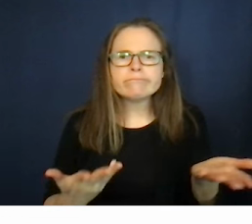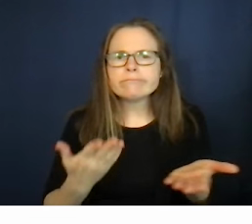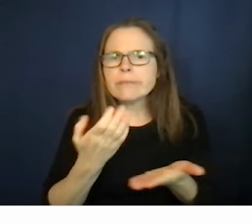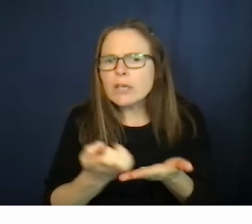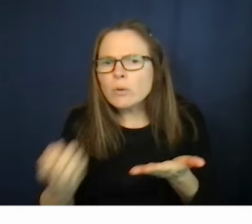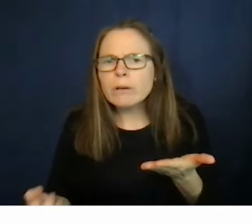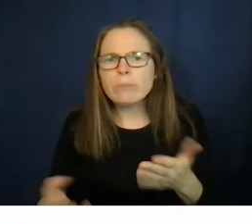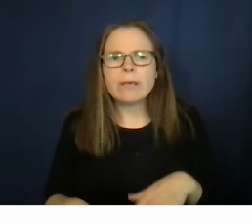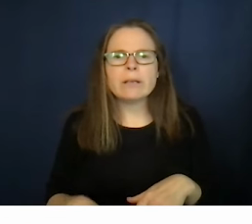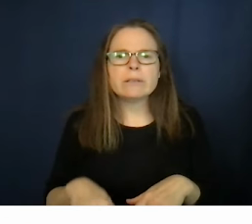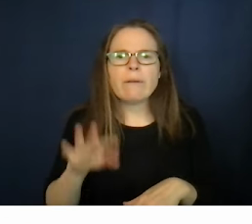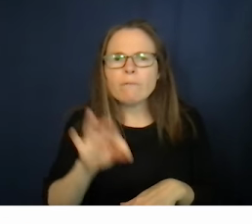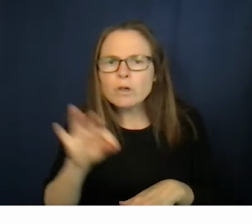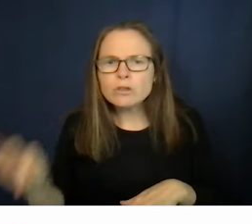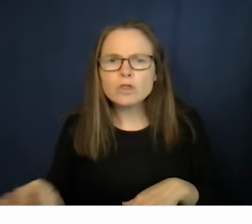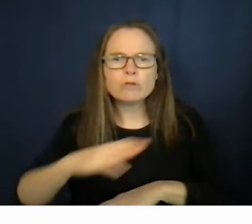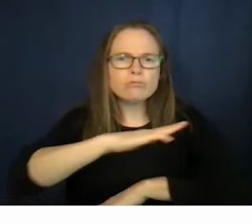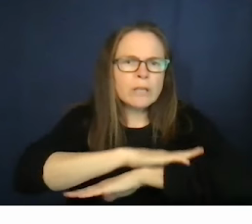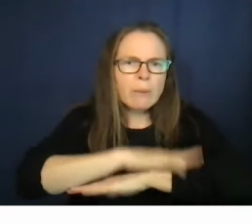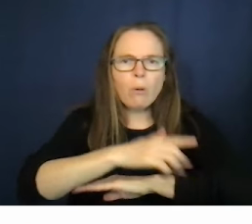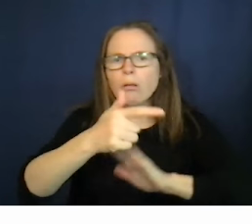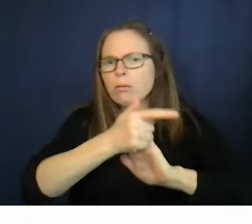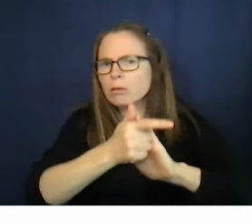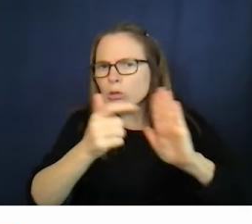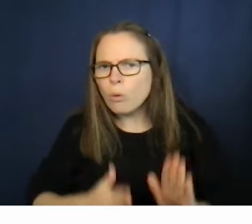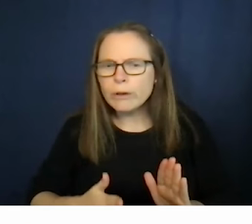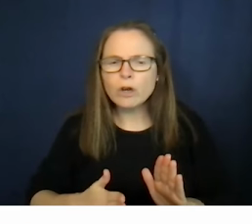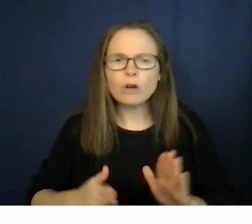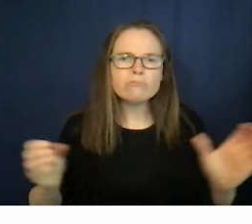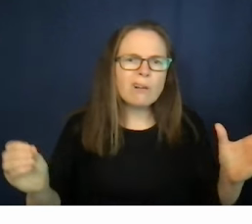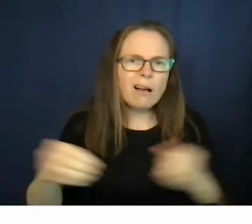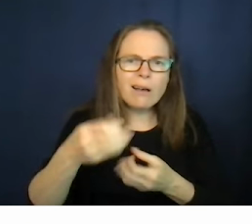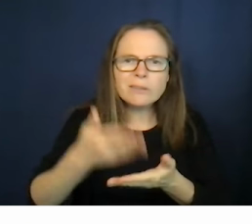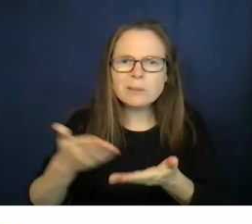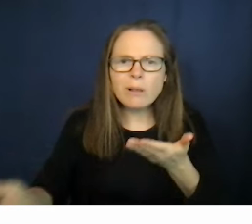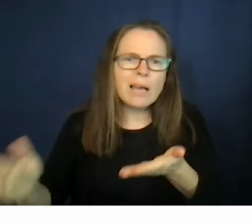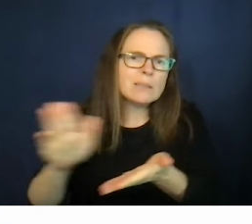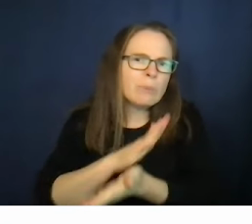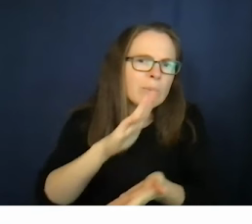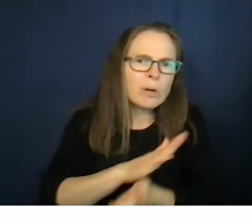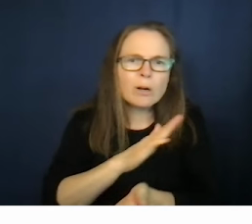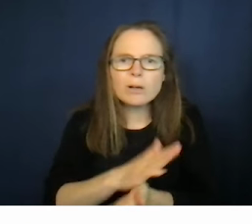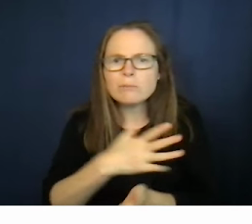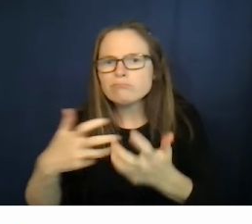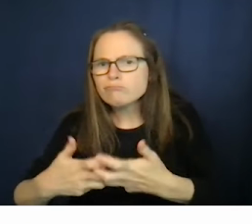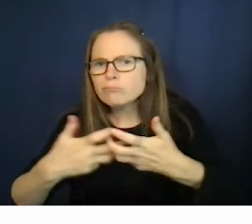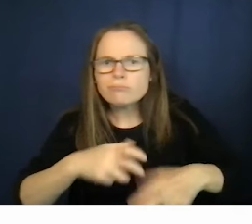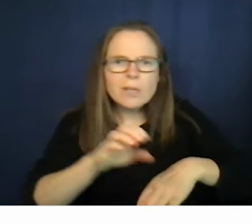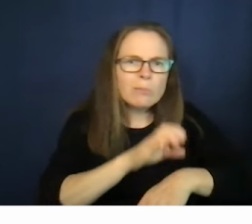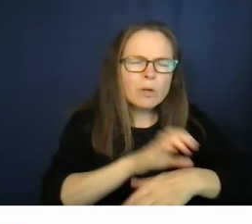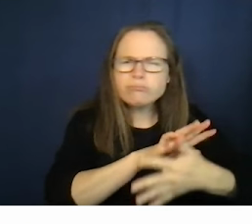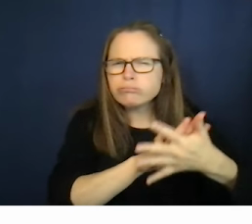equipment, legal counsel, accounting staff salaries, office supplies. So factor